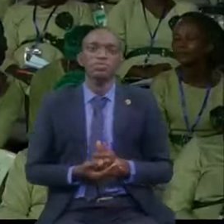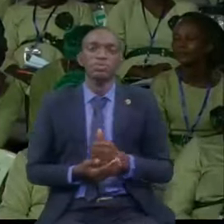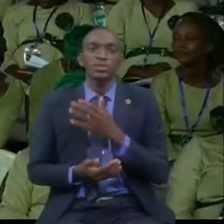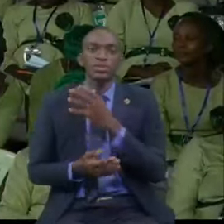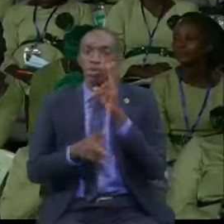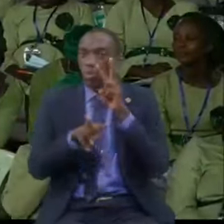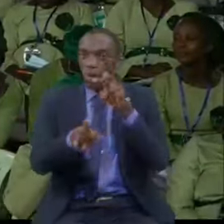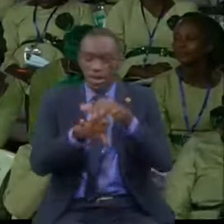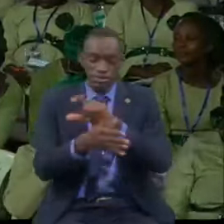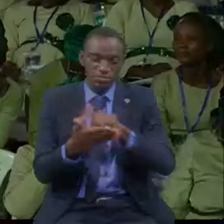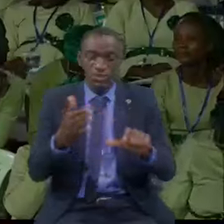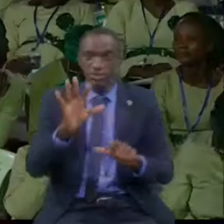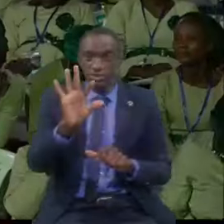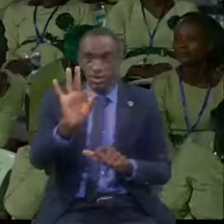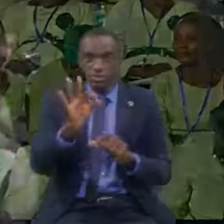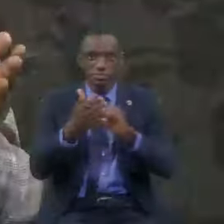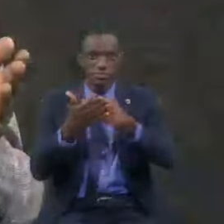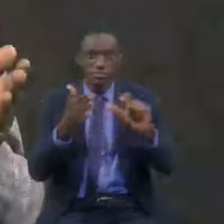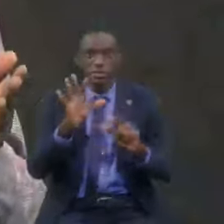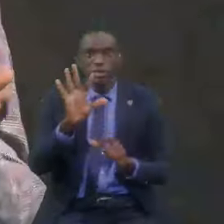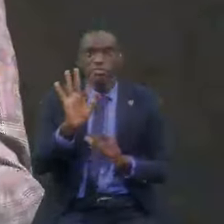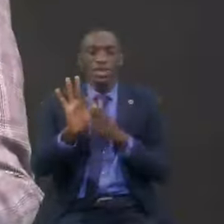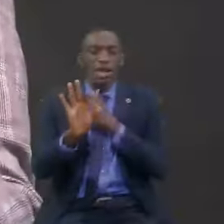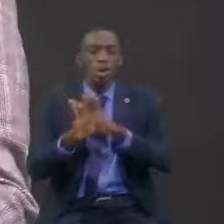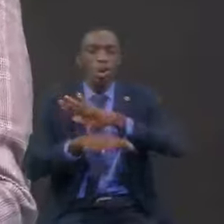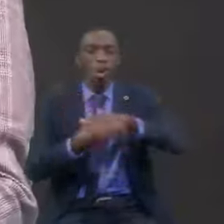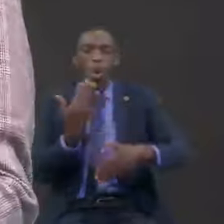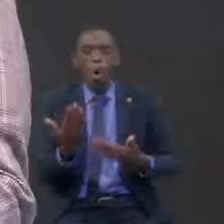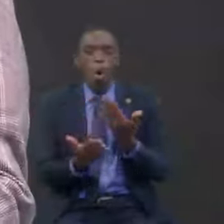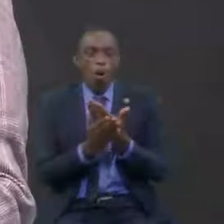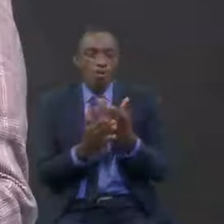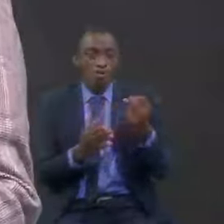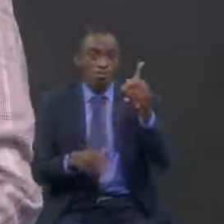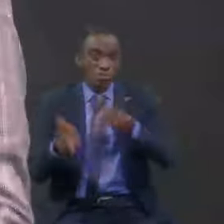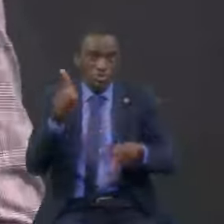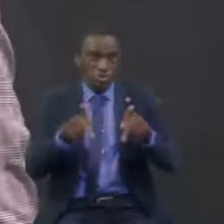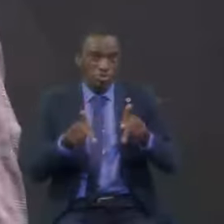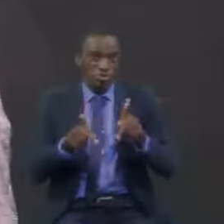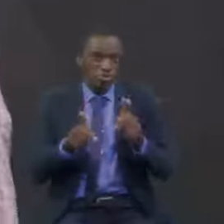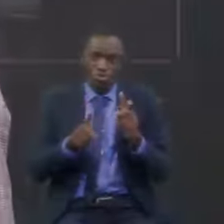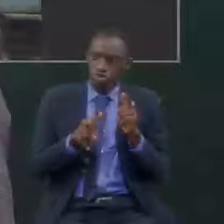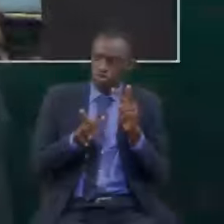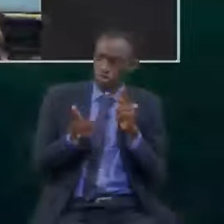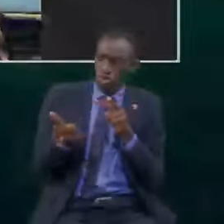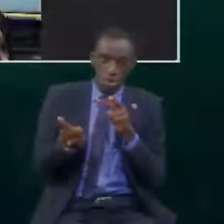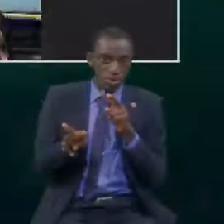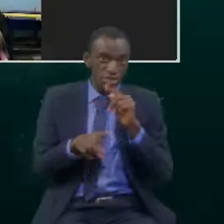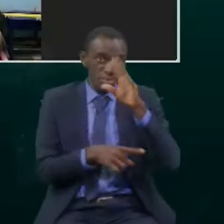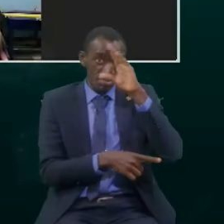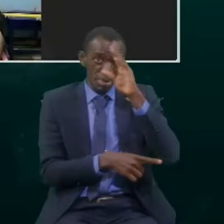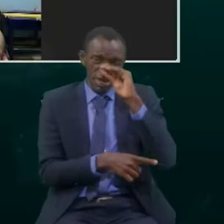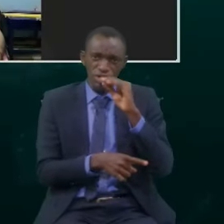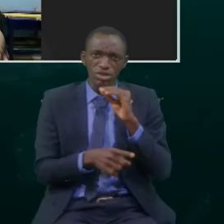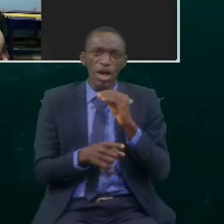verse 9, and all the people saw him walking and praising